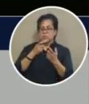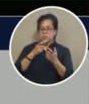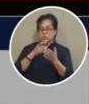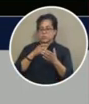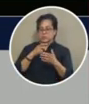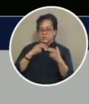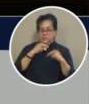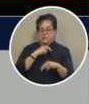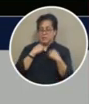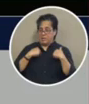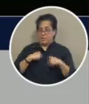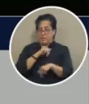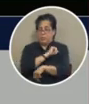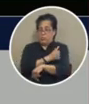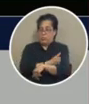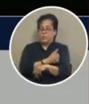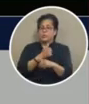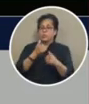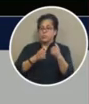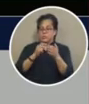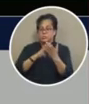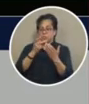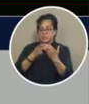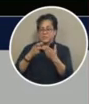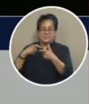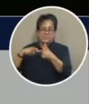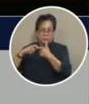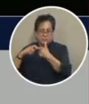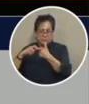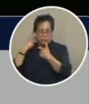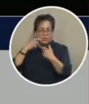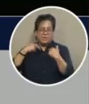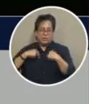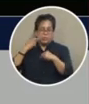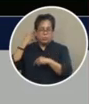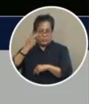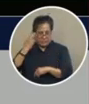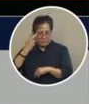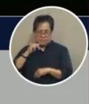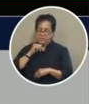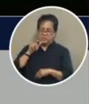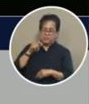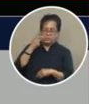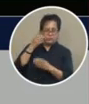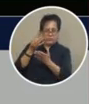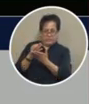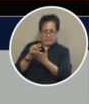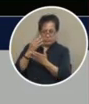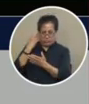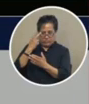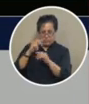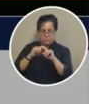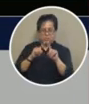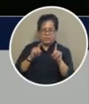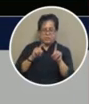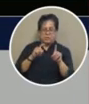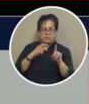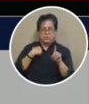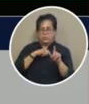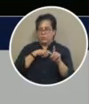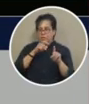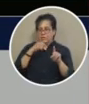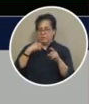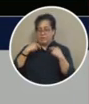by the health authority in terms of which projects are suspended for health reasons, not just for financial reasons. So we have